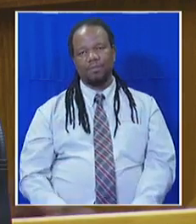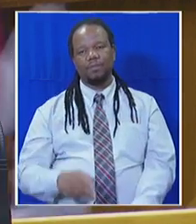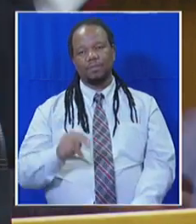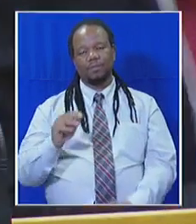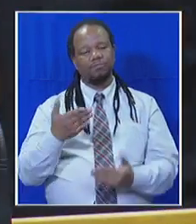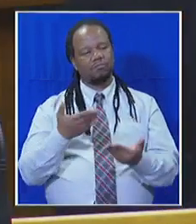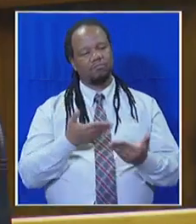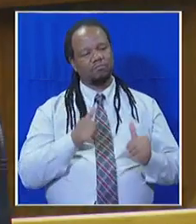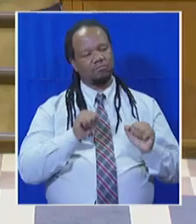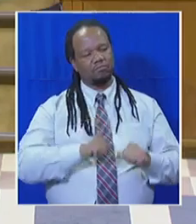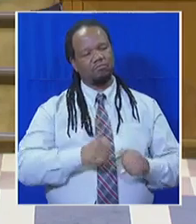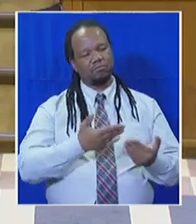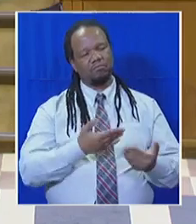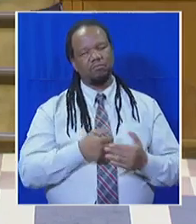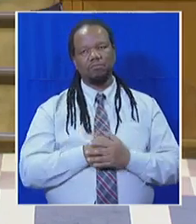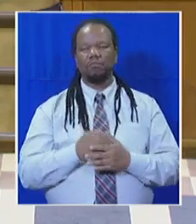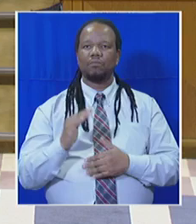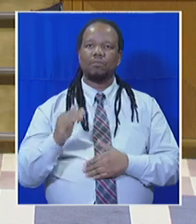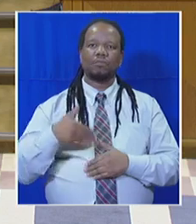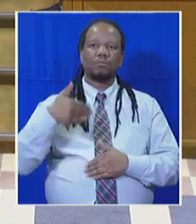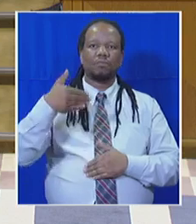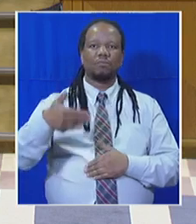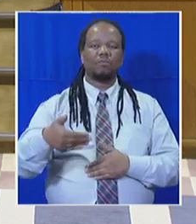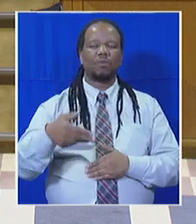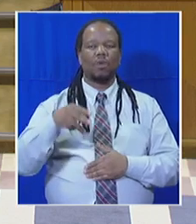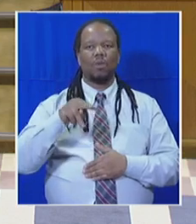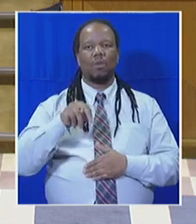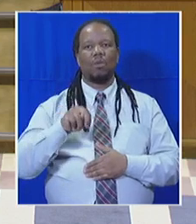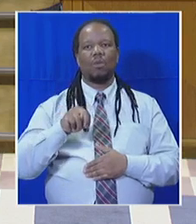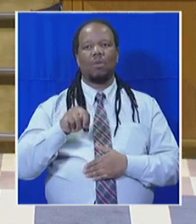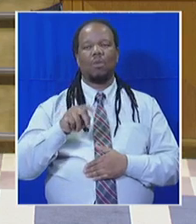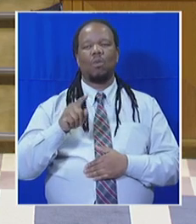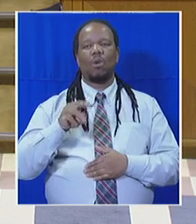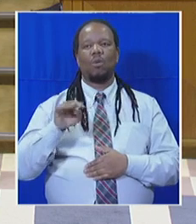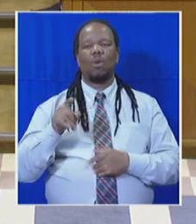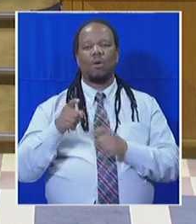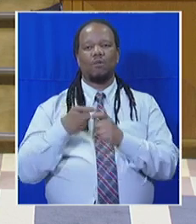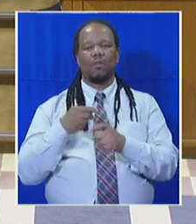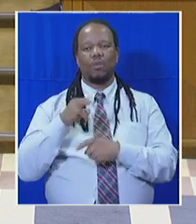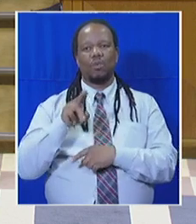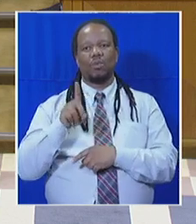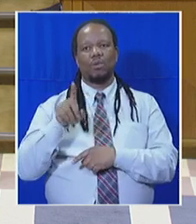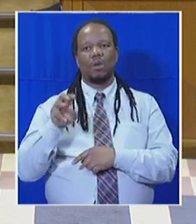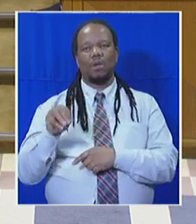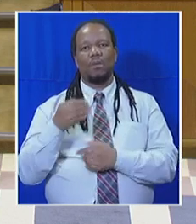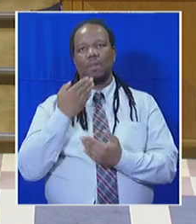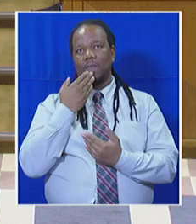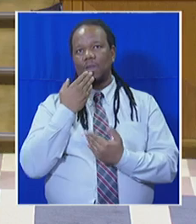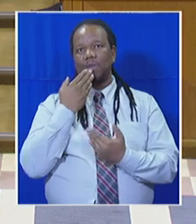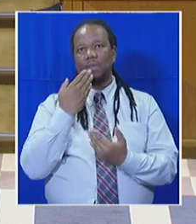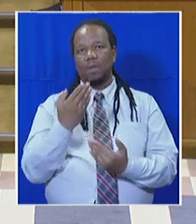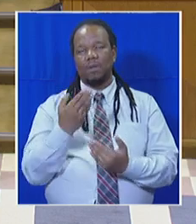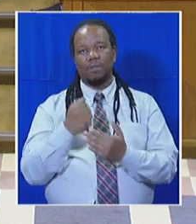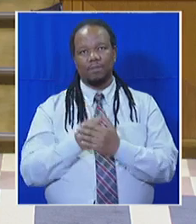report. The next speaker is the Honourable Kwankwa of the UDM. Well, thank you very much for that reminder, House Chair. Indeed,